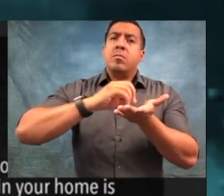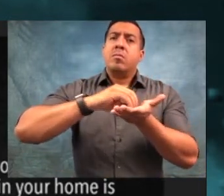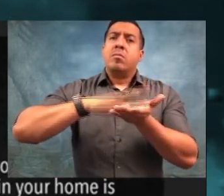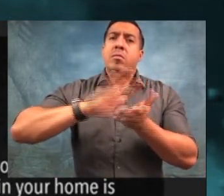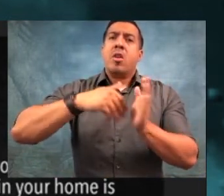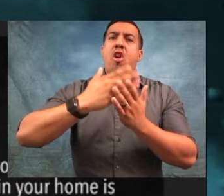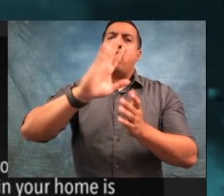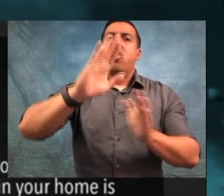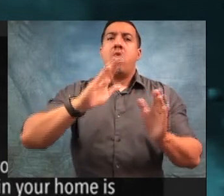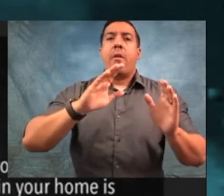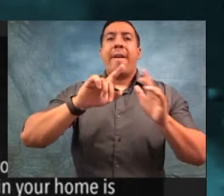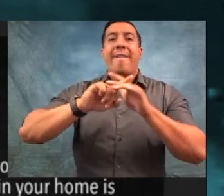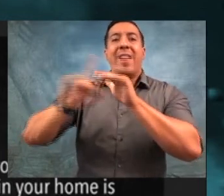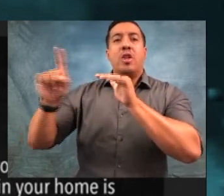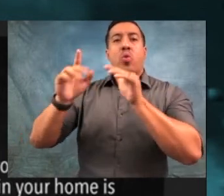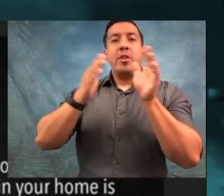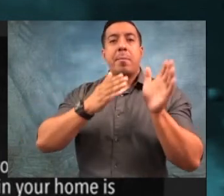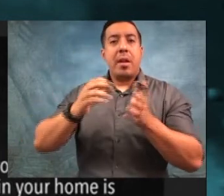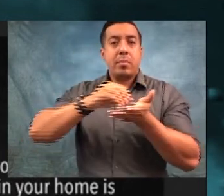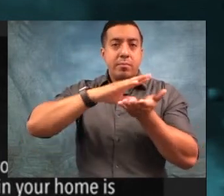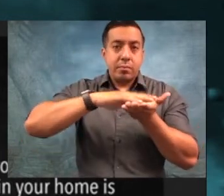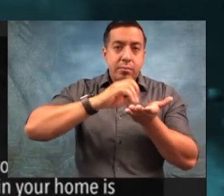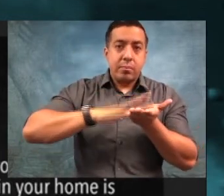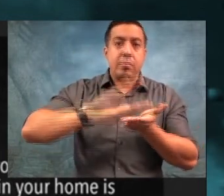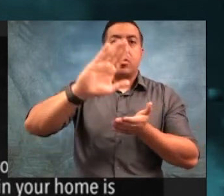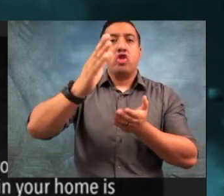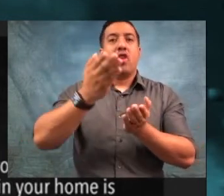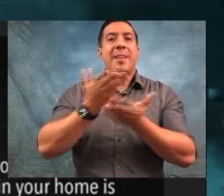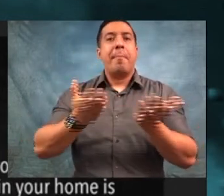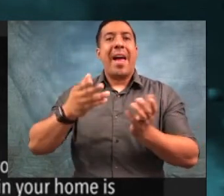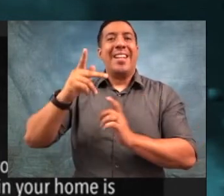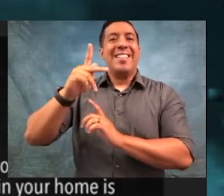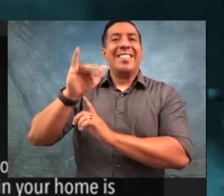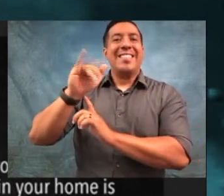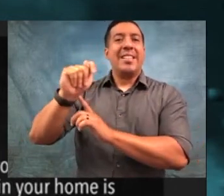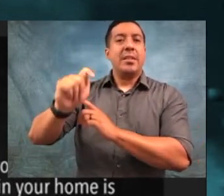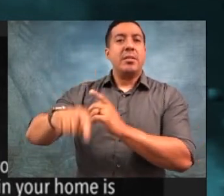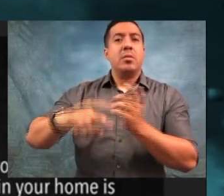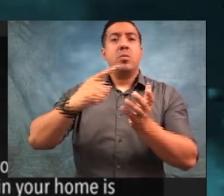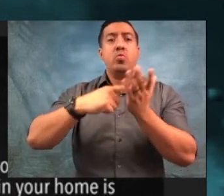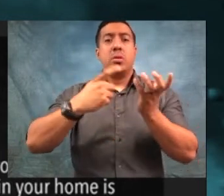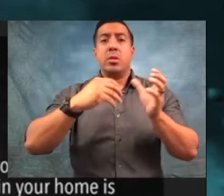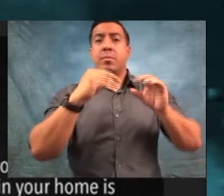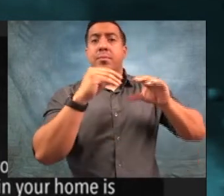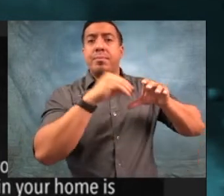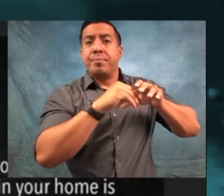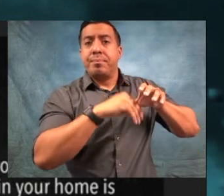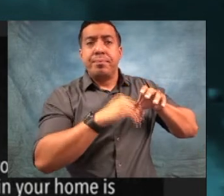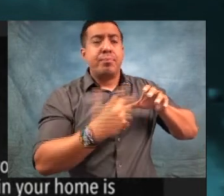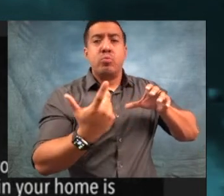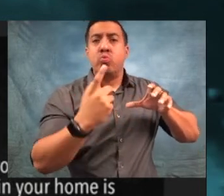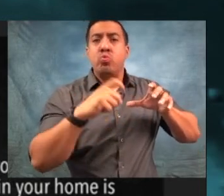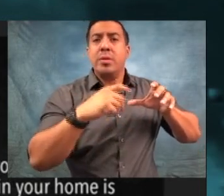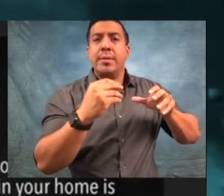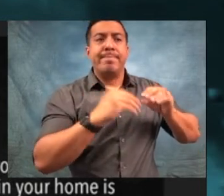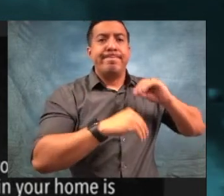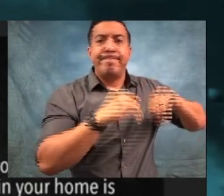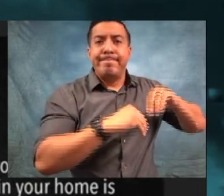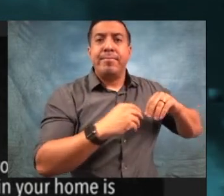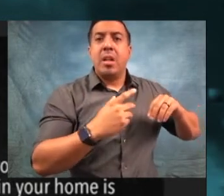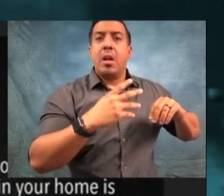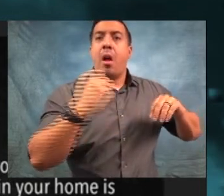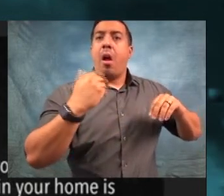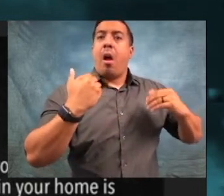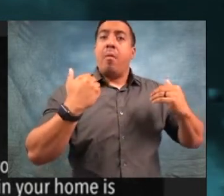And put a lot of this down in writing. Your evacuation plan, your supply kit, what goes in